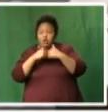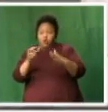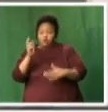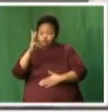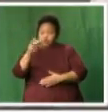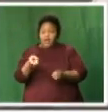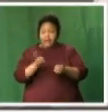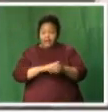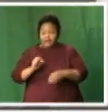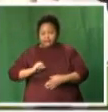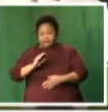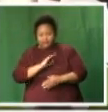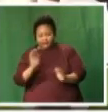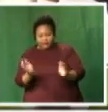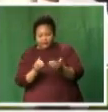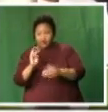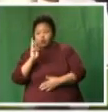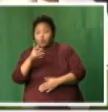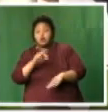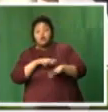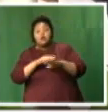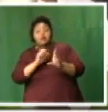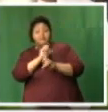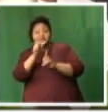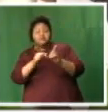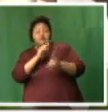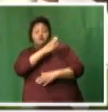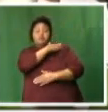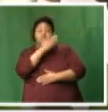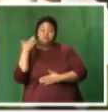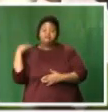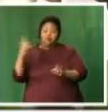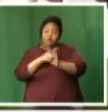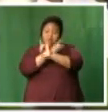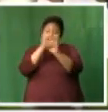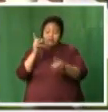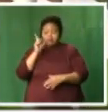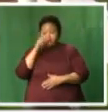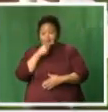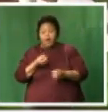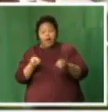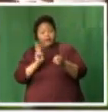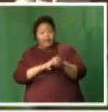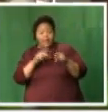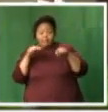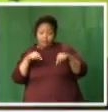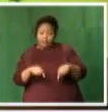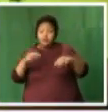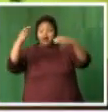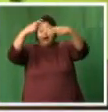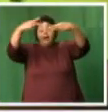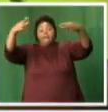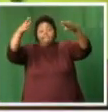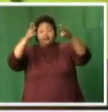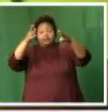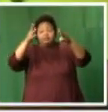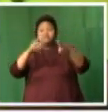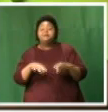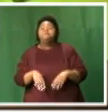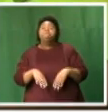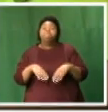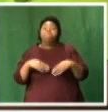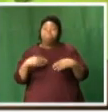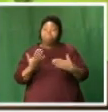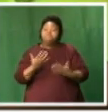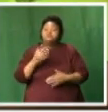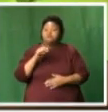indvuna yetempilo lezinkosi. Lo msebenzi walomuhla ke tawuphindze yona iPhalamende yelive laseSwatini yetfule lona lihlaka letempilo